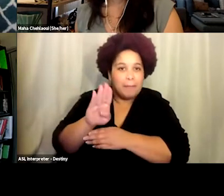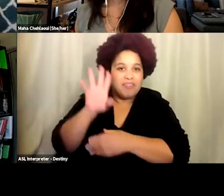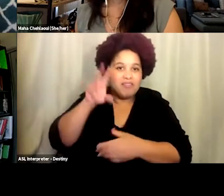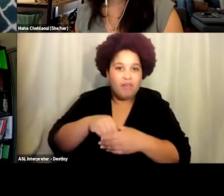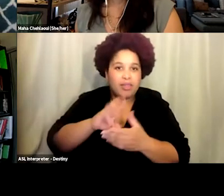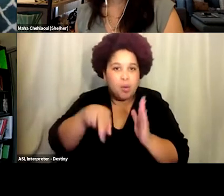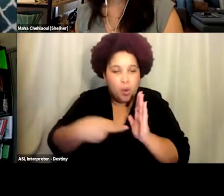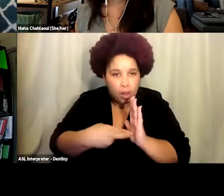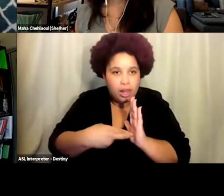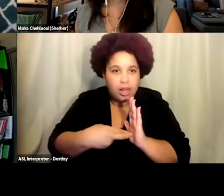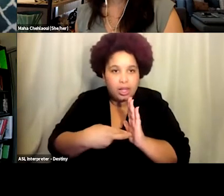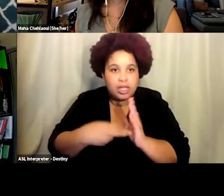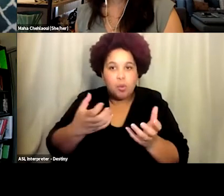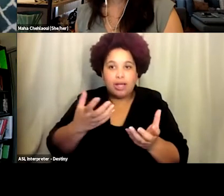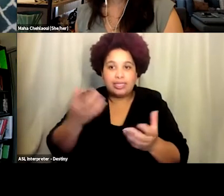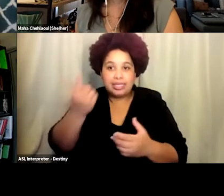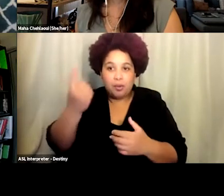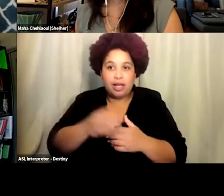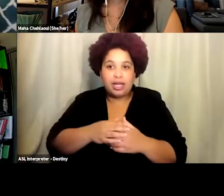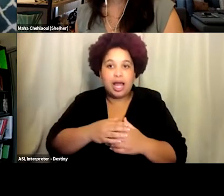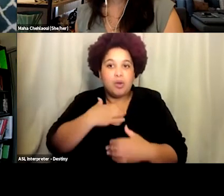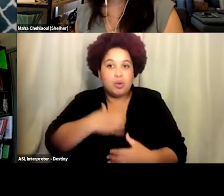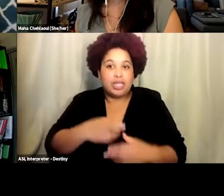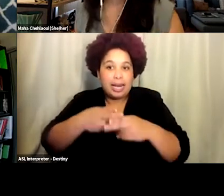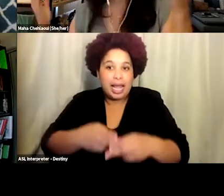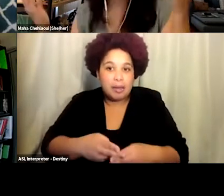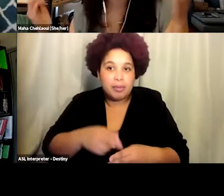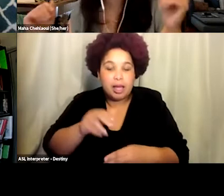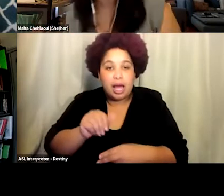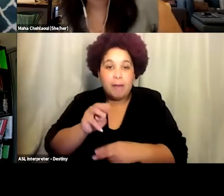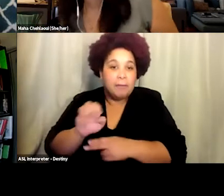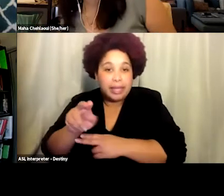He wanted someone. Now, I would have preferred that he named him Amin